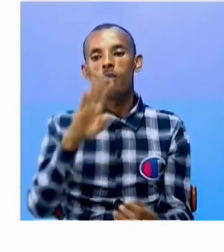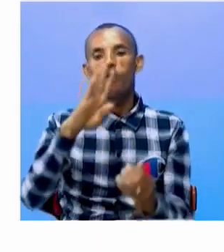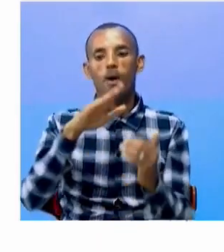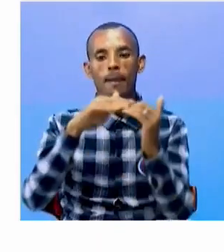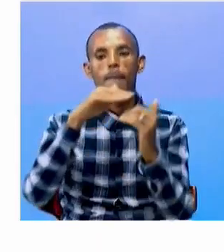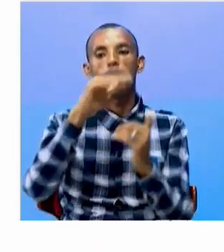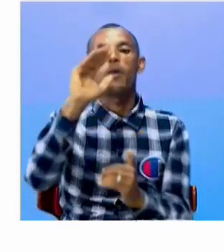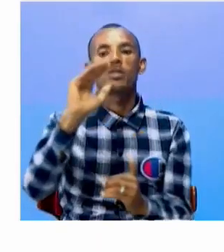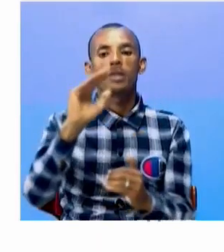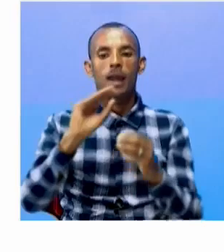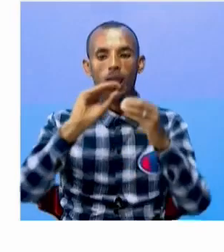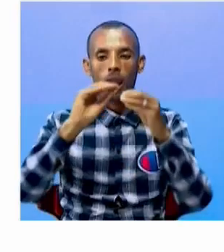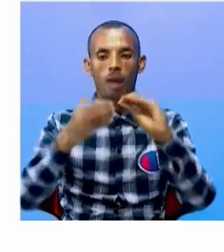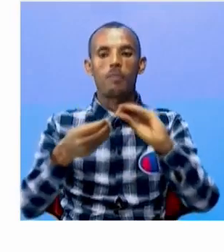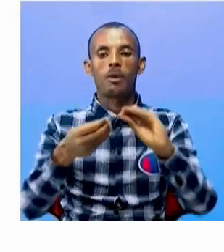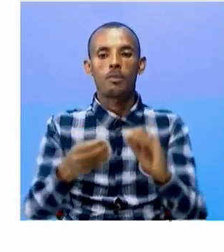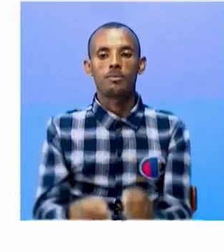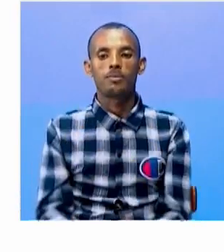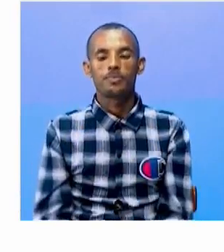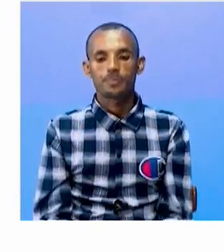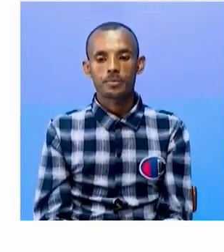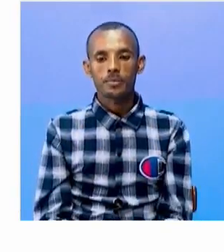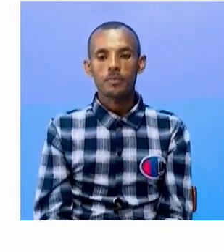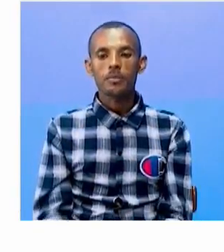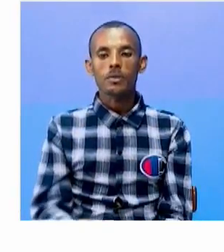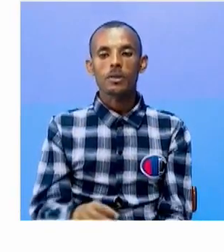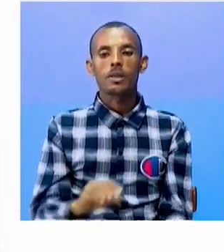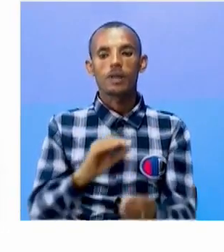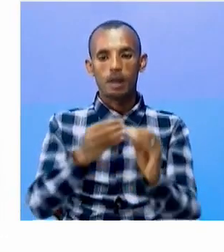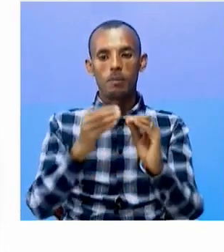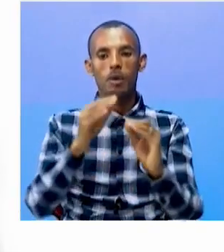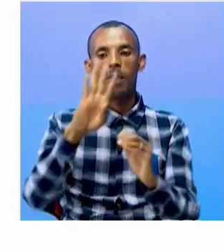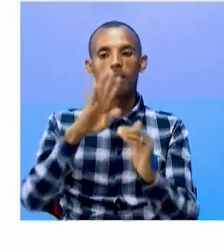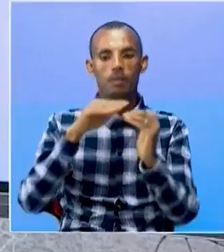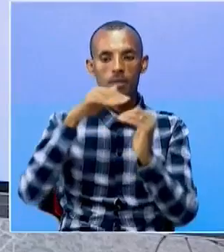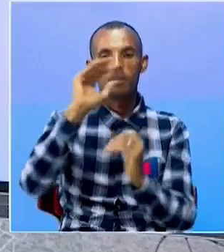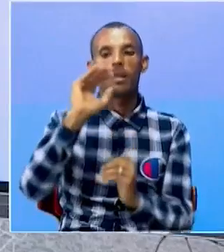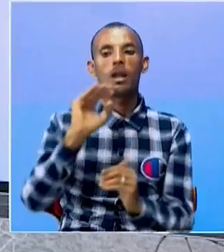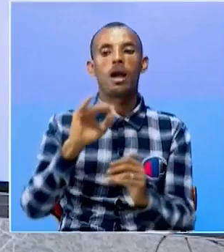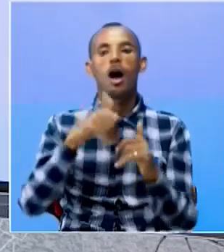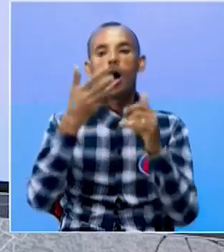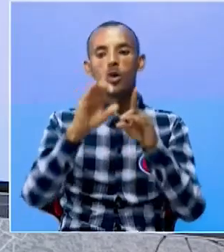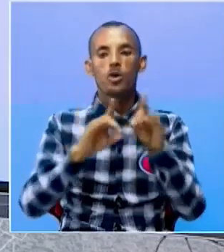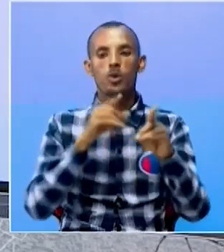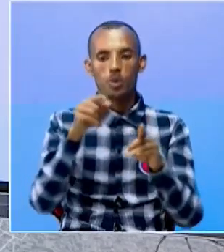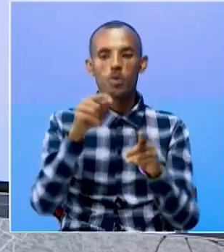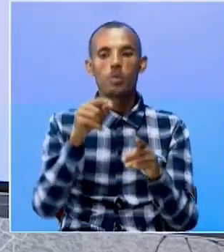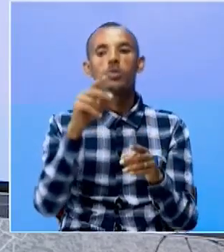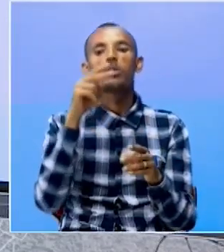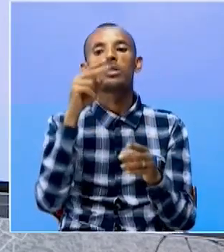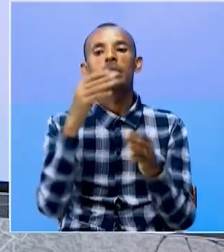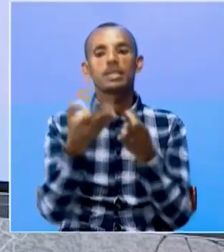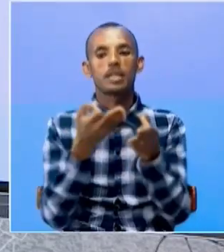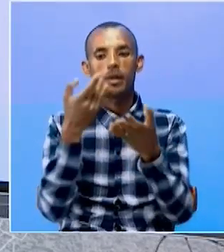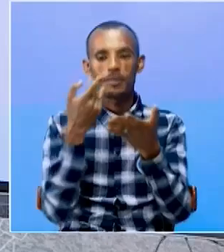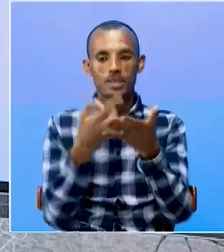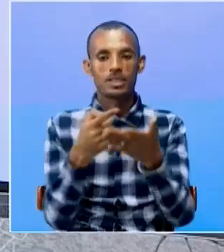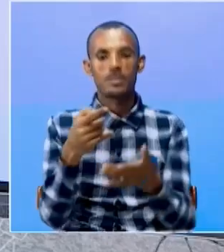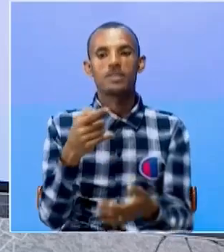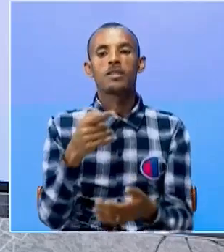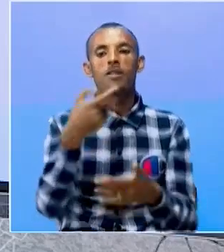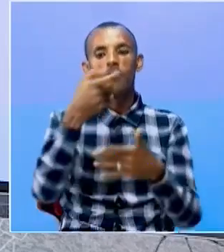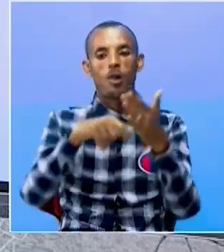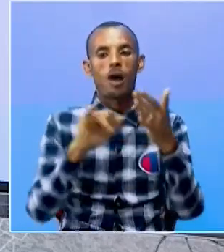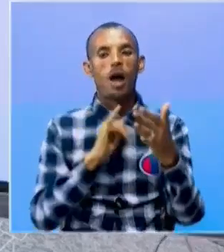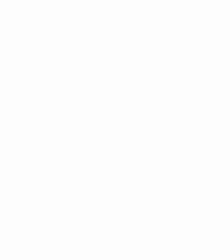a number. 4 more than a number. How do you describe this using a variable? I'll give